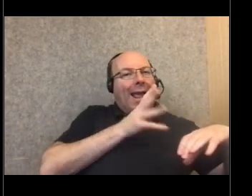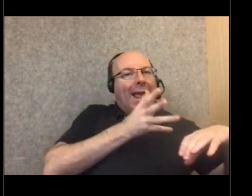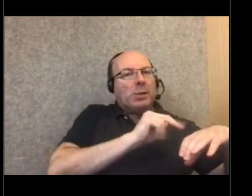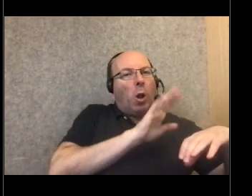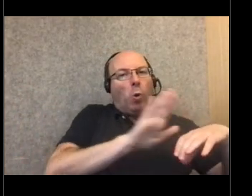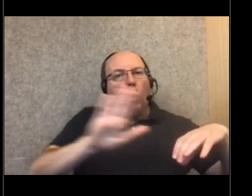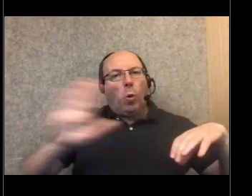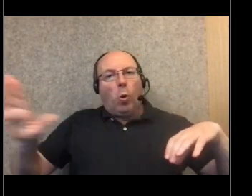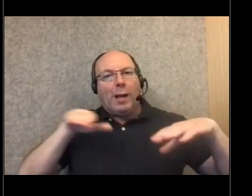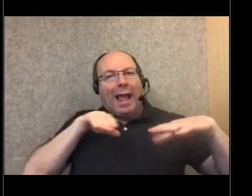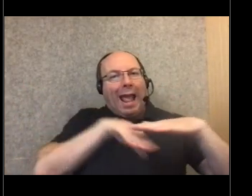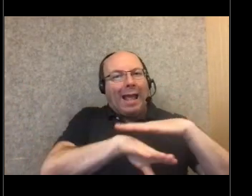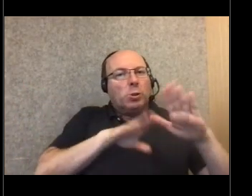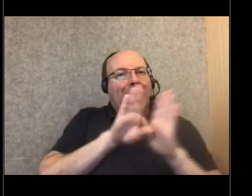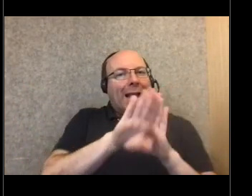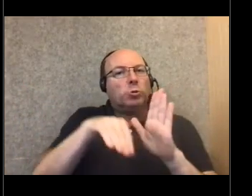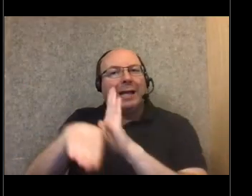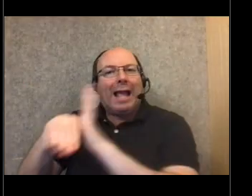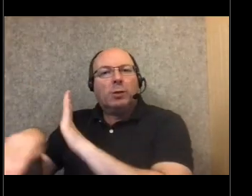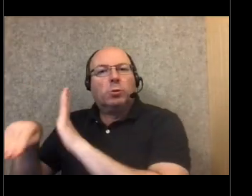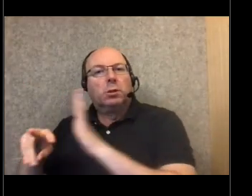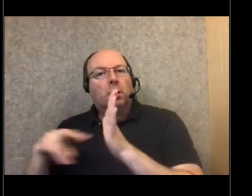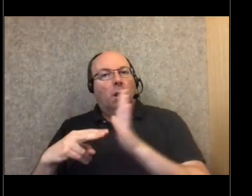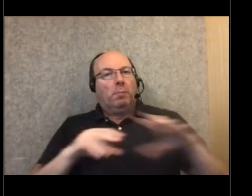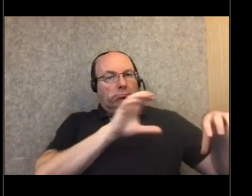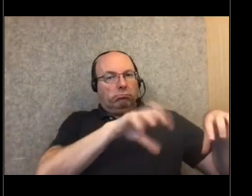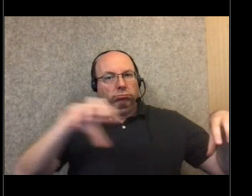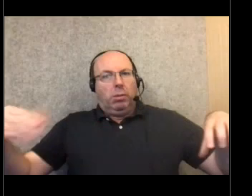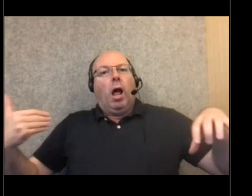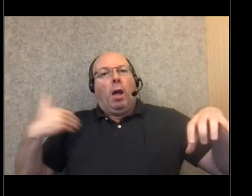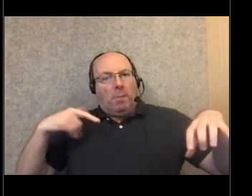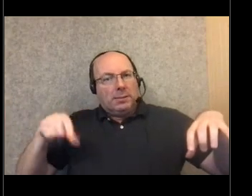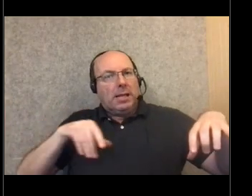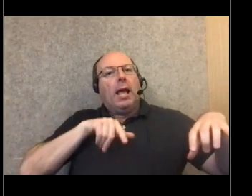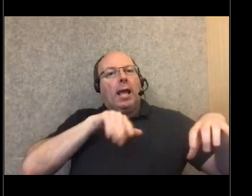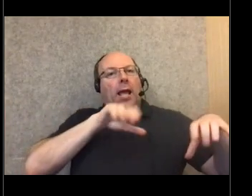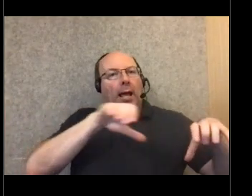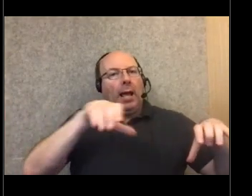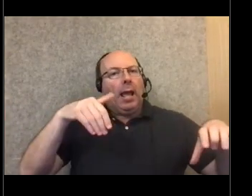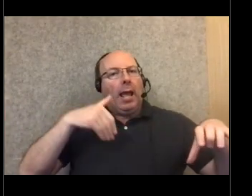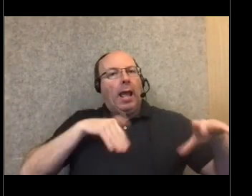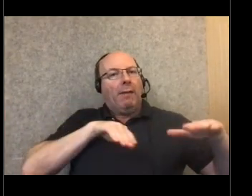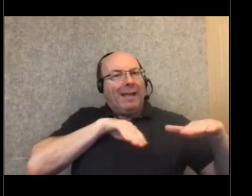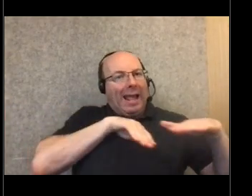of the ground floor units must have an accessible entrance on an accessible route.